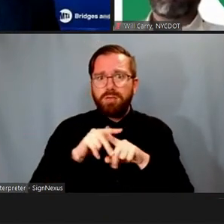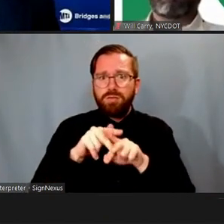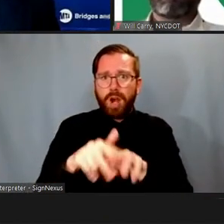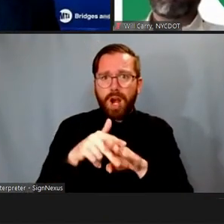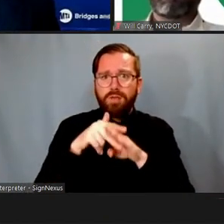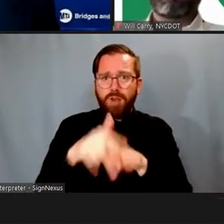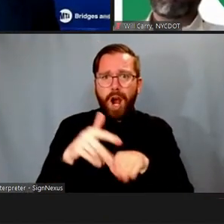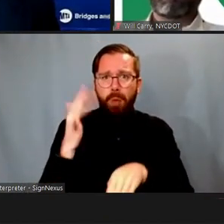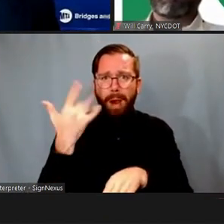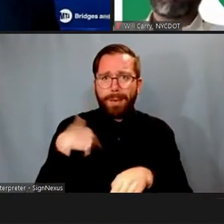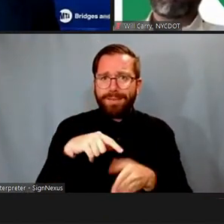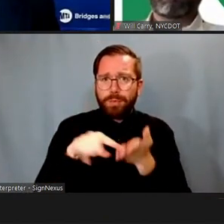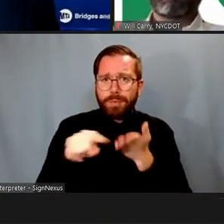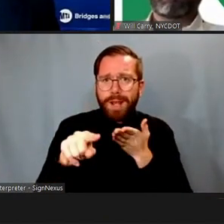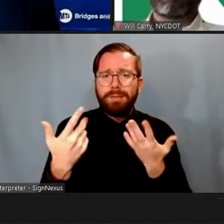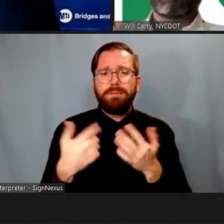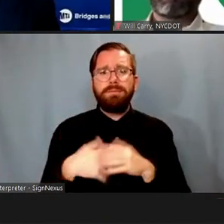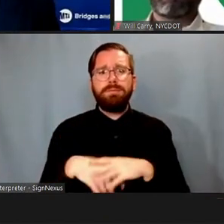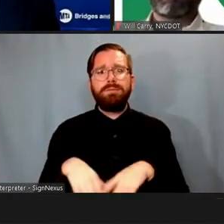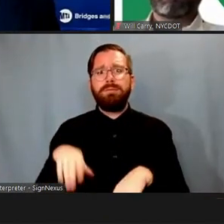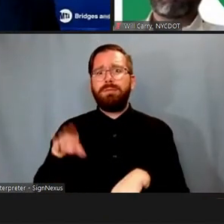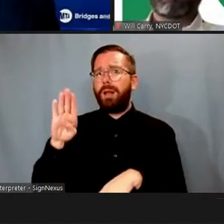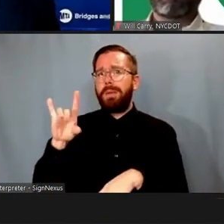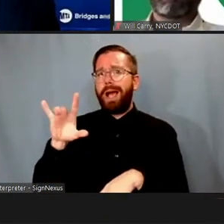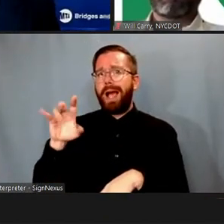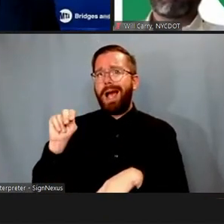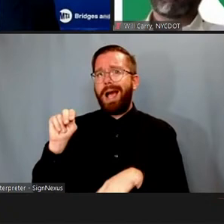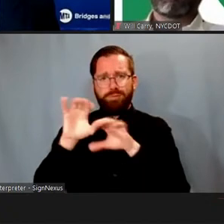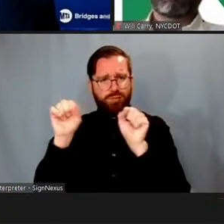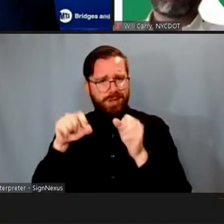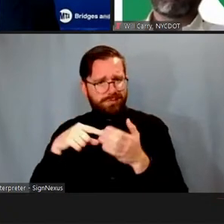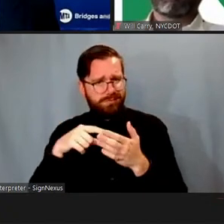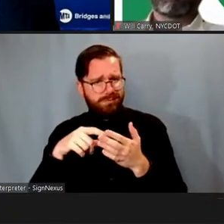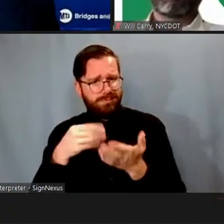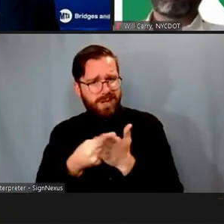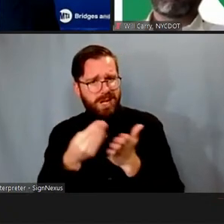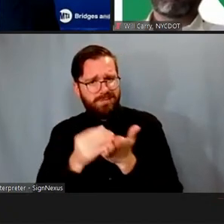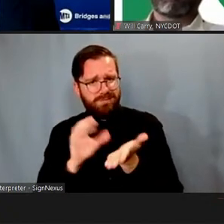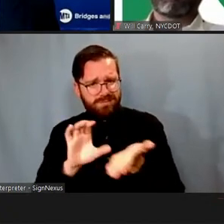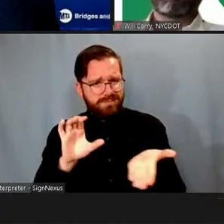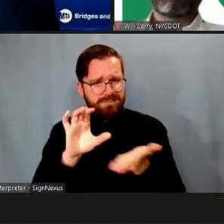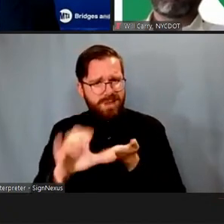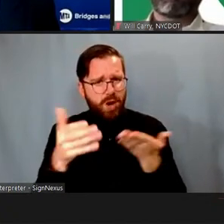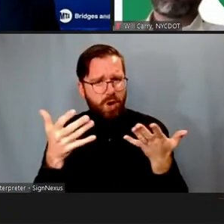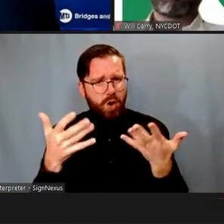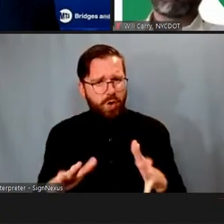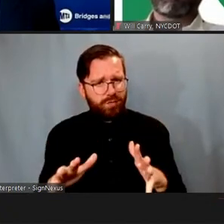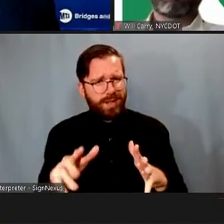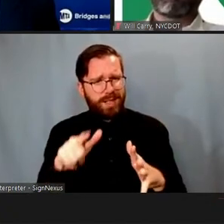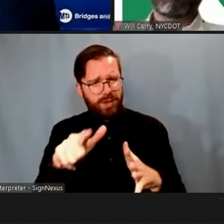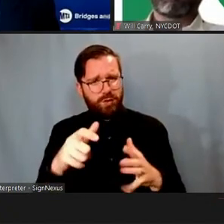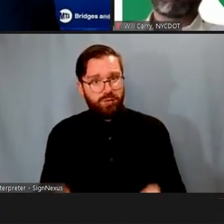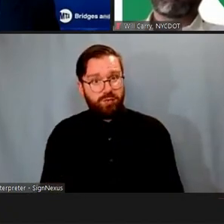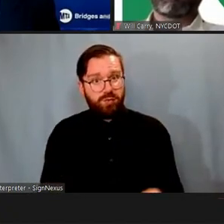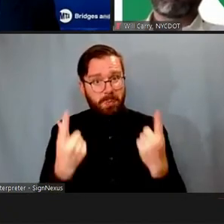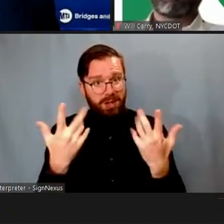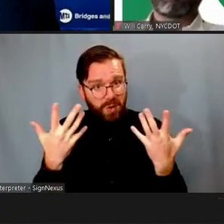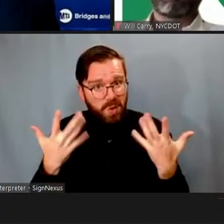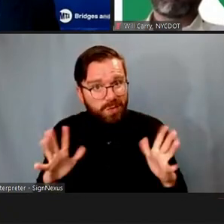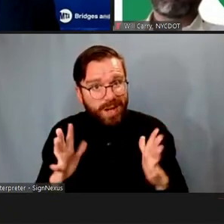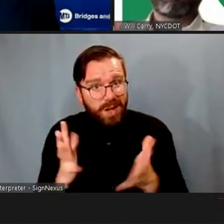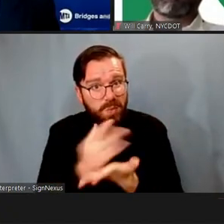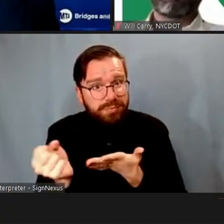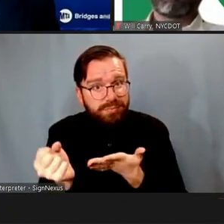president biden gave you guys money already don't tell me you already spent it i hope you spent it wisely